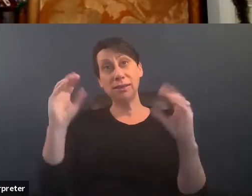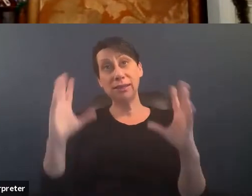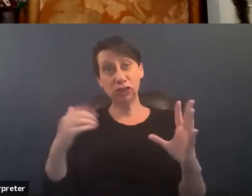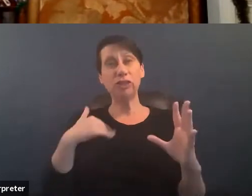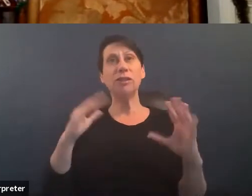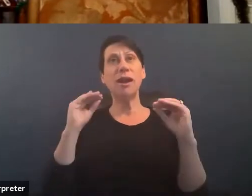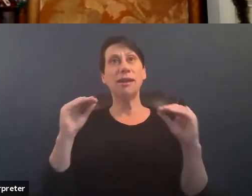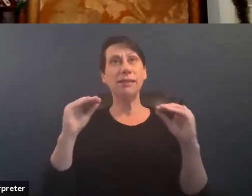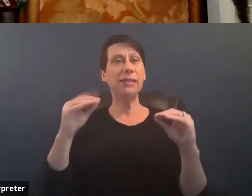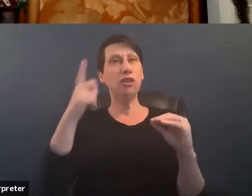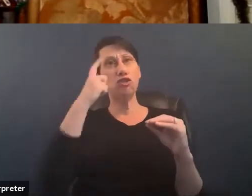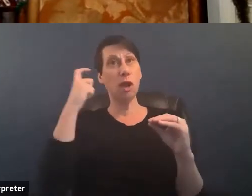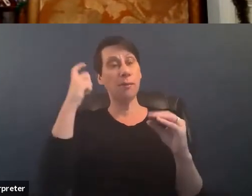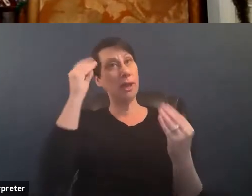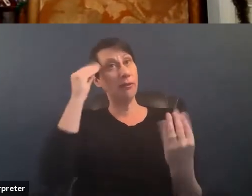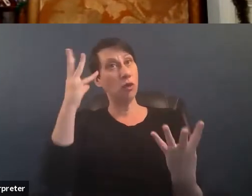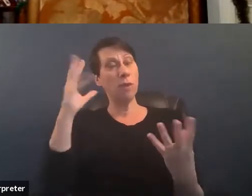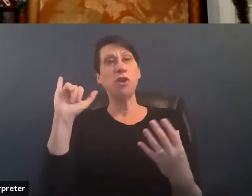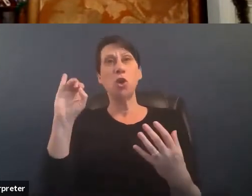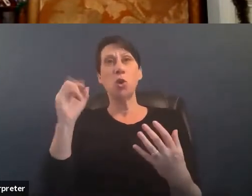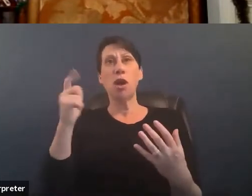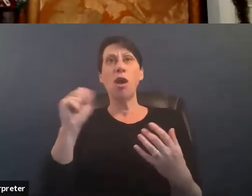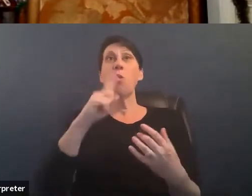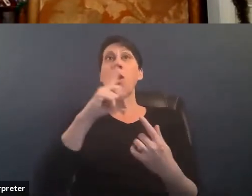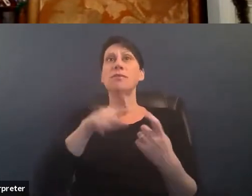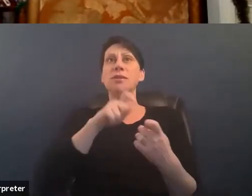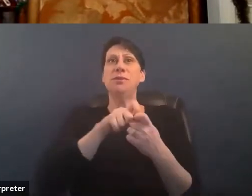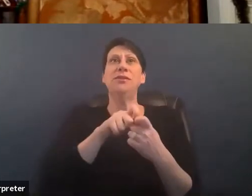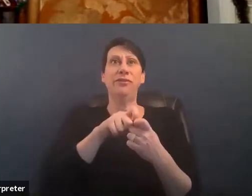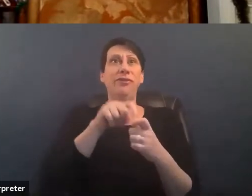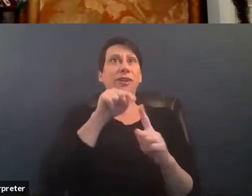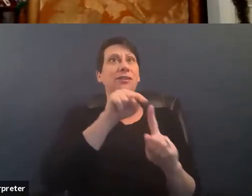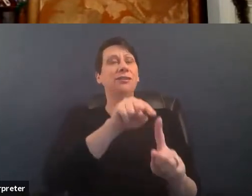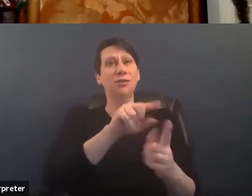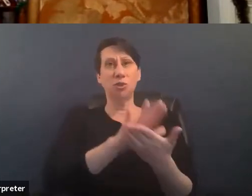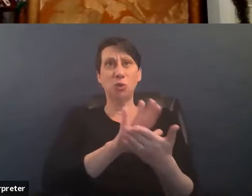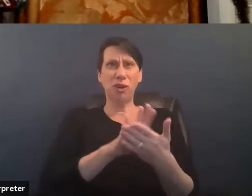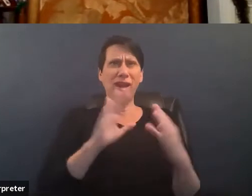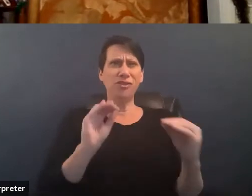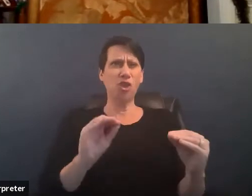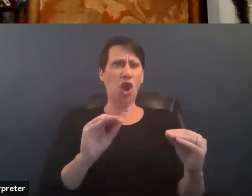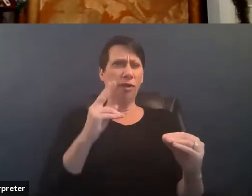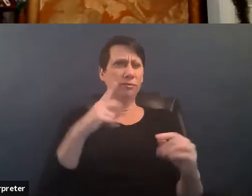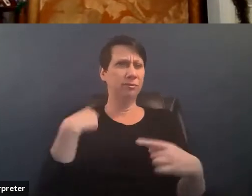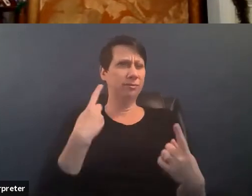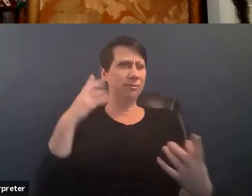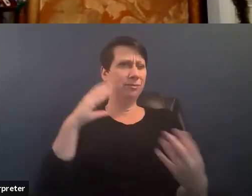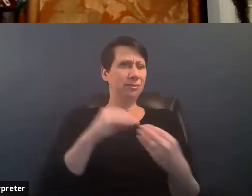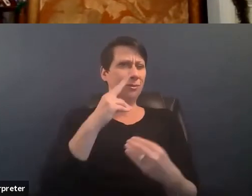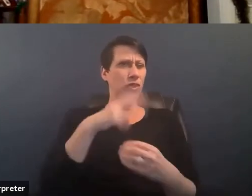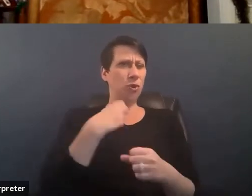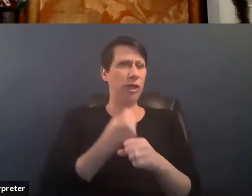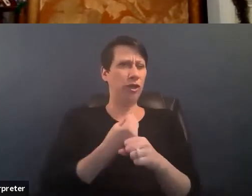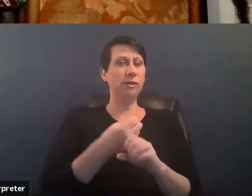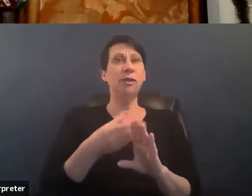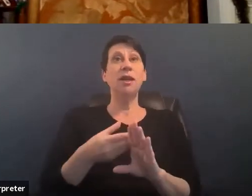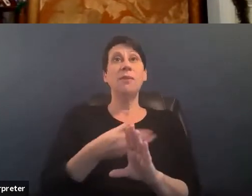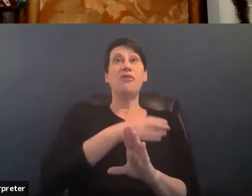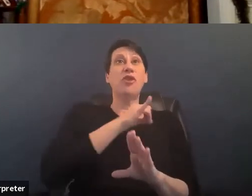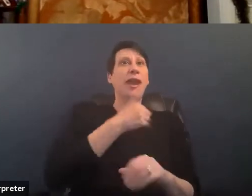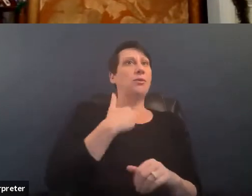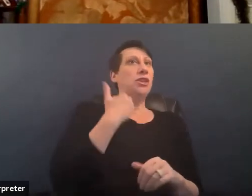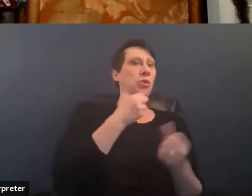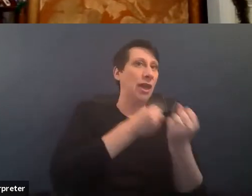yoga. At one particular school, this is my second year teaching yoga there. My previous role at my agency was as a youth